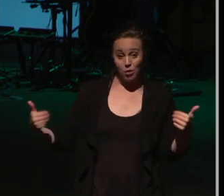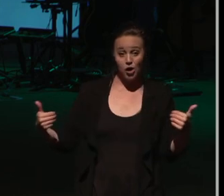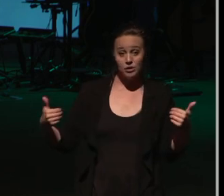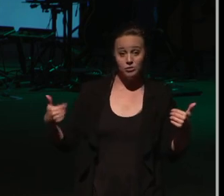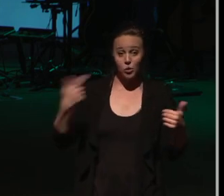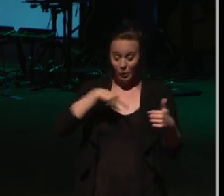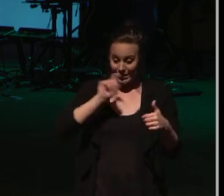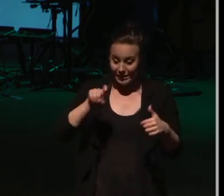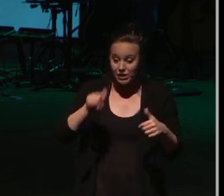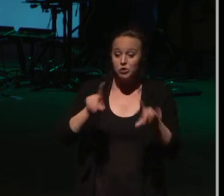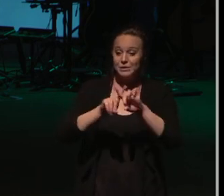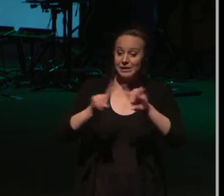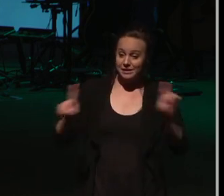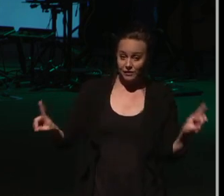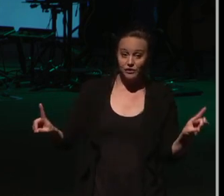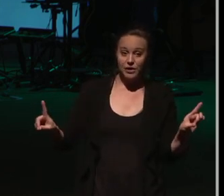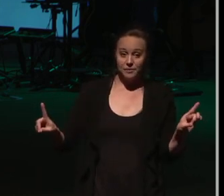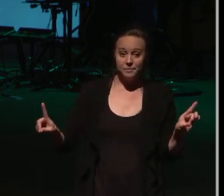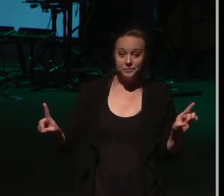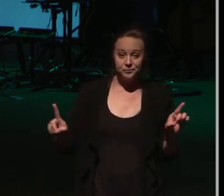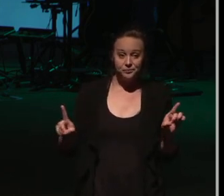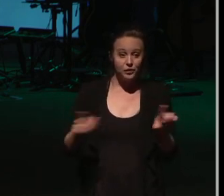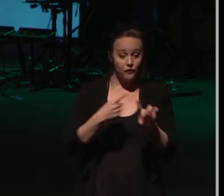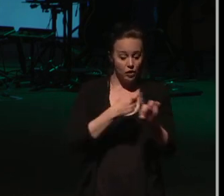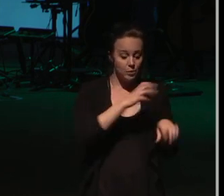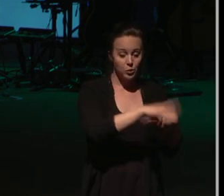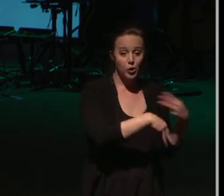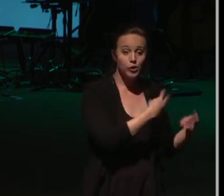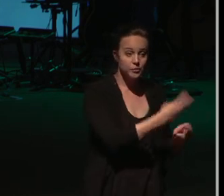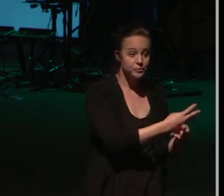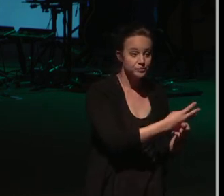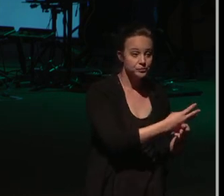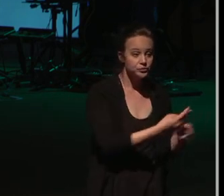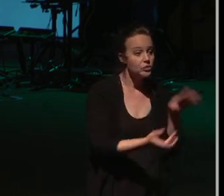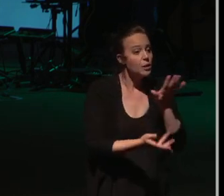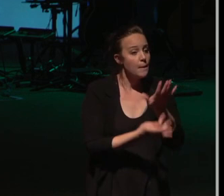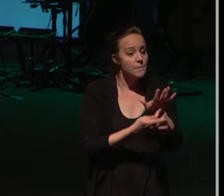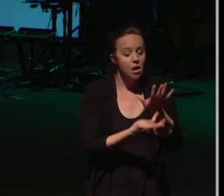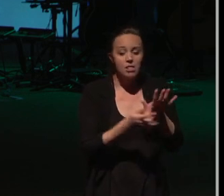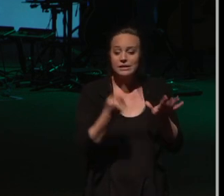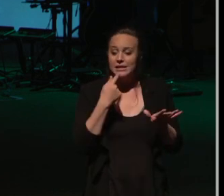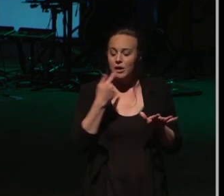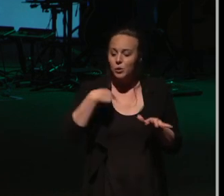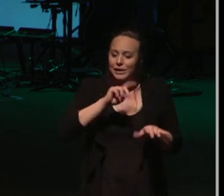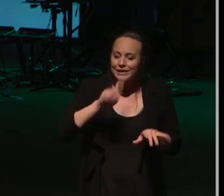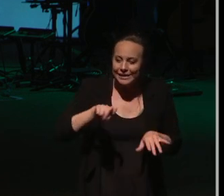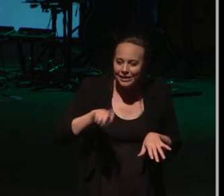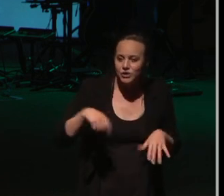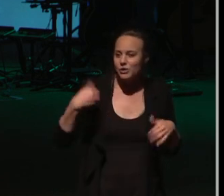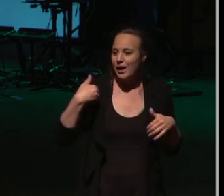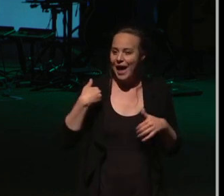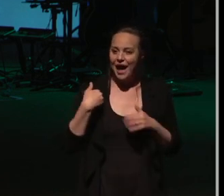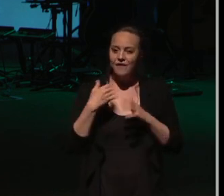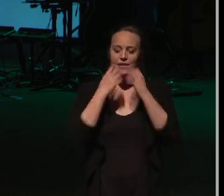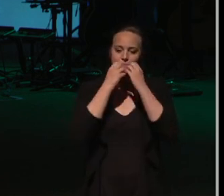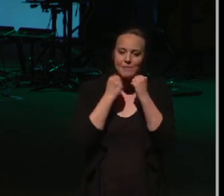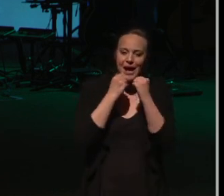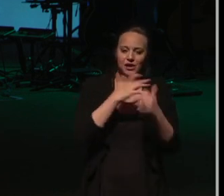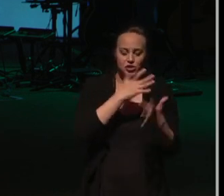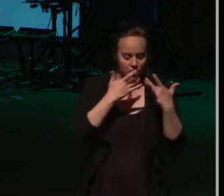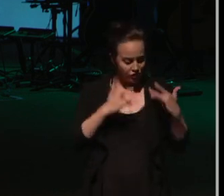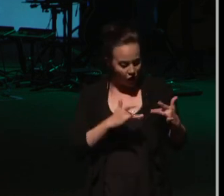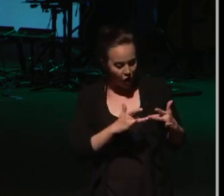different. Paul continues telling them to put on compassionate hearts, kindness, humility, meekness, and